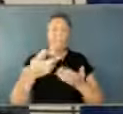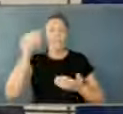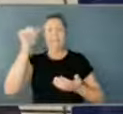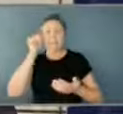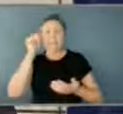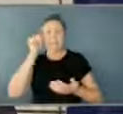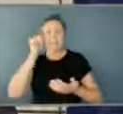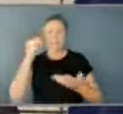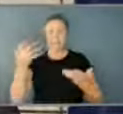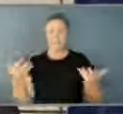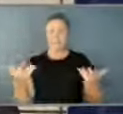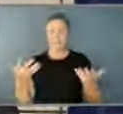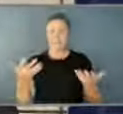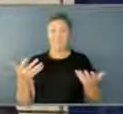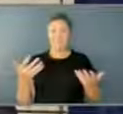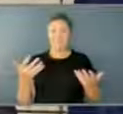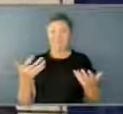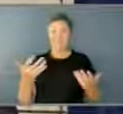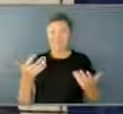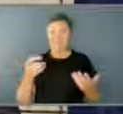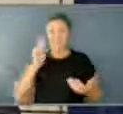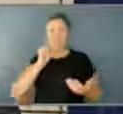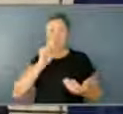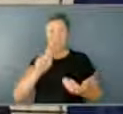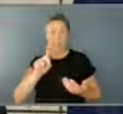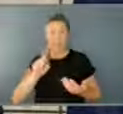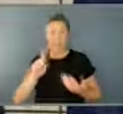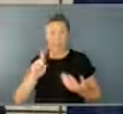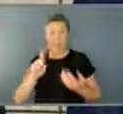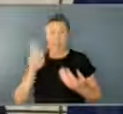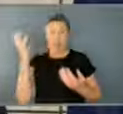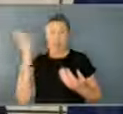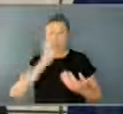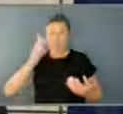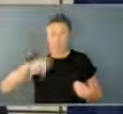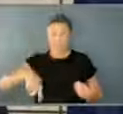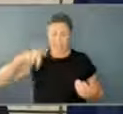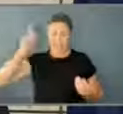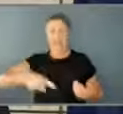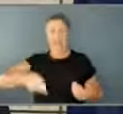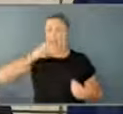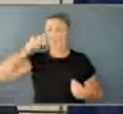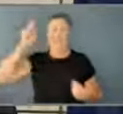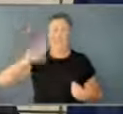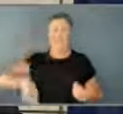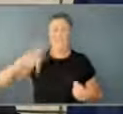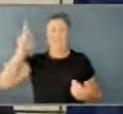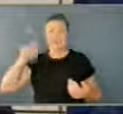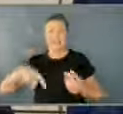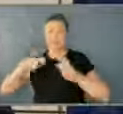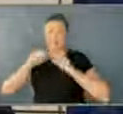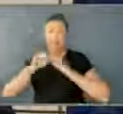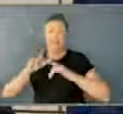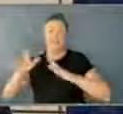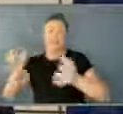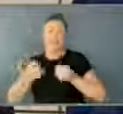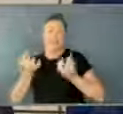hours, 439,000 cases, there's a pandemic. And yet we have to keep a